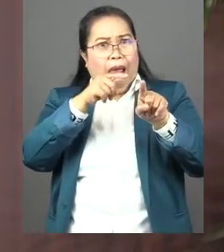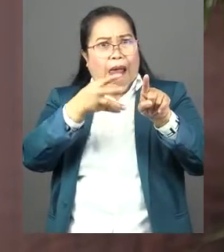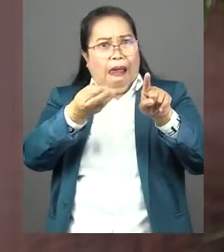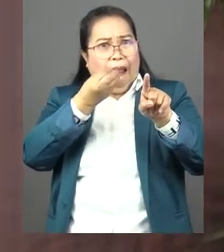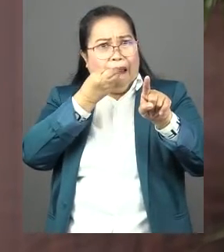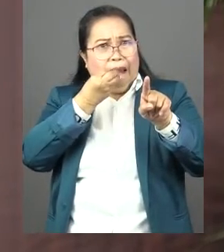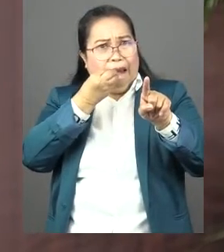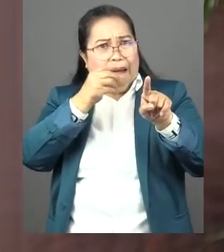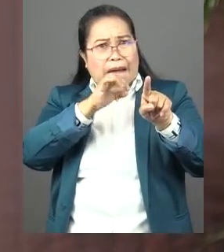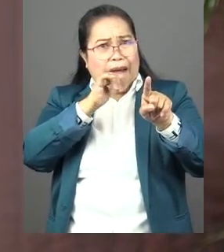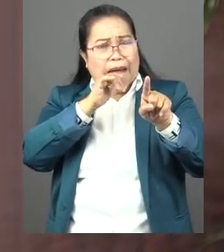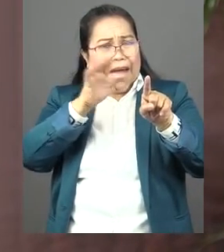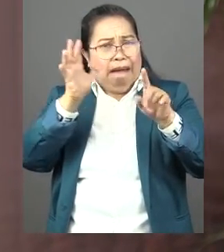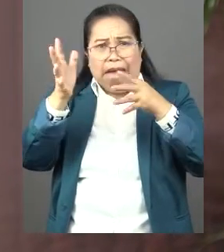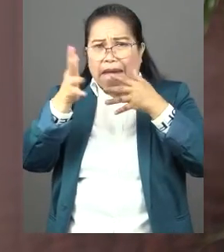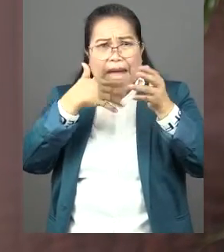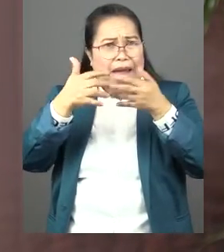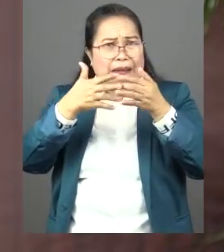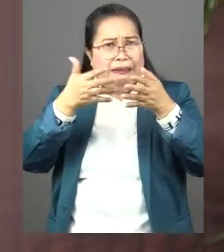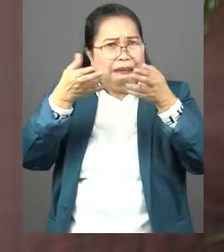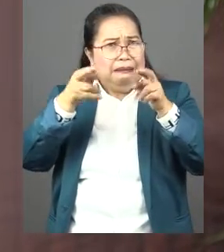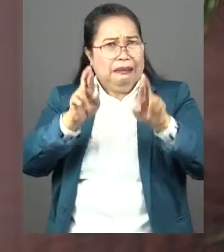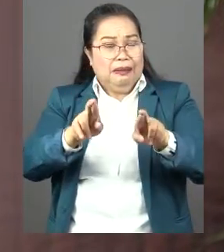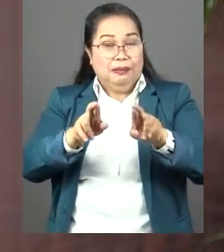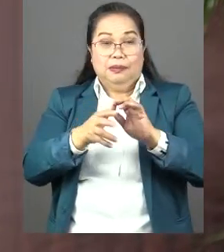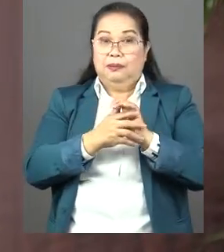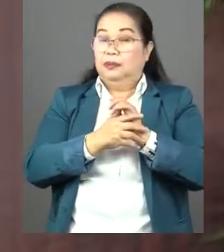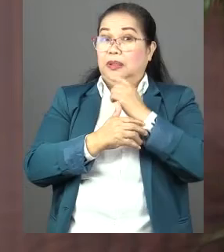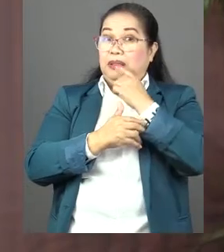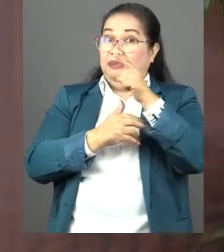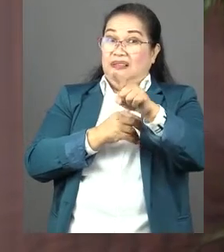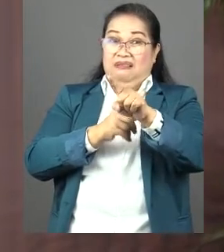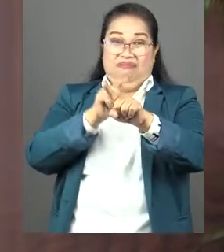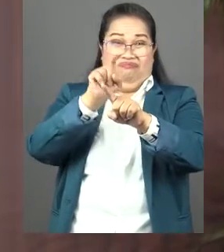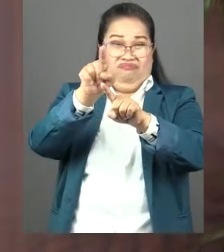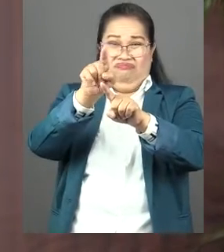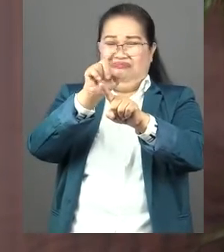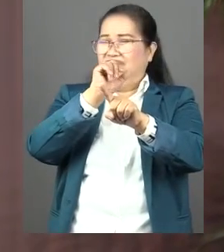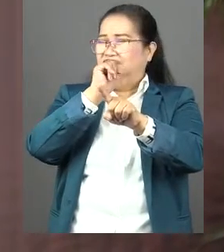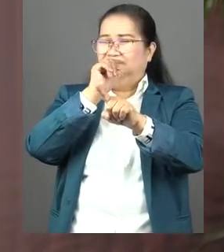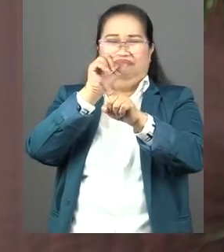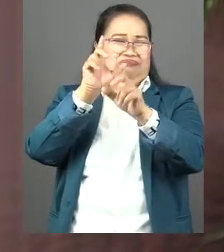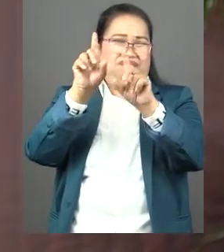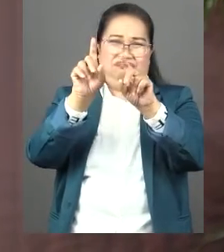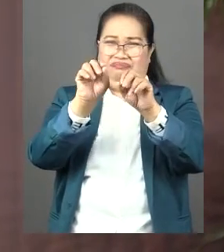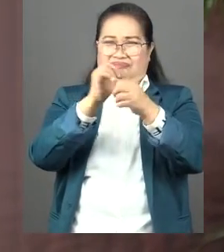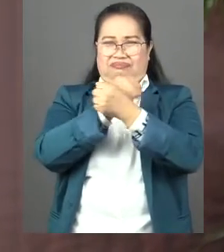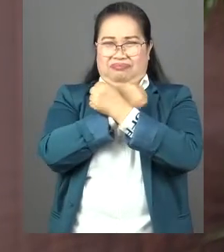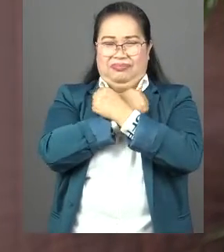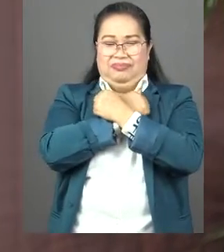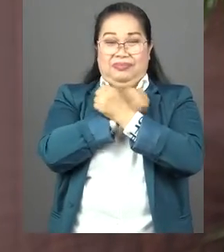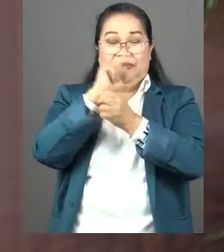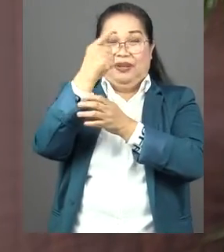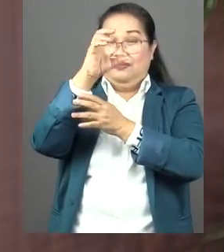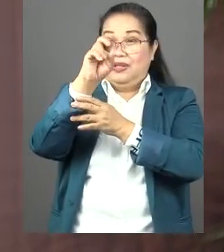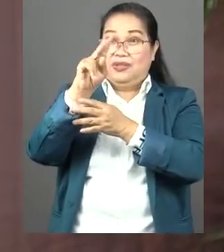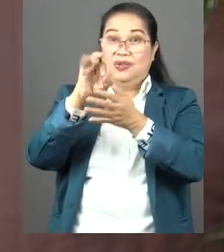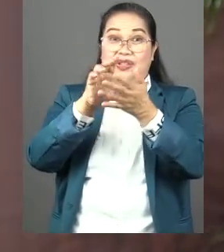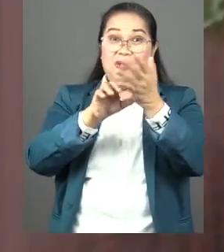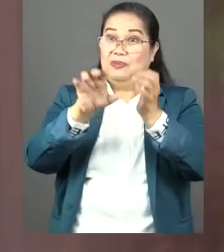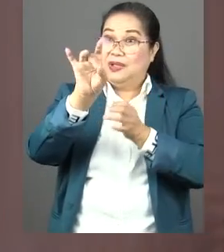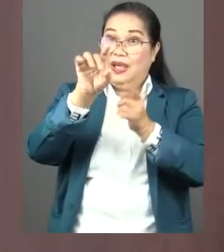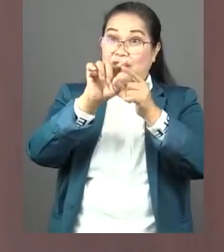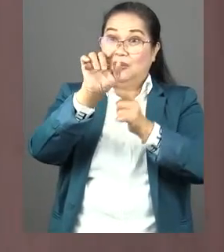eating it, not caring about any consequences, he said, you're not acting in love. 1 Corinthians chapters 8 to 10 talk